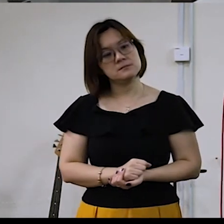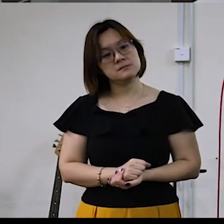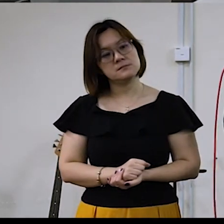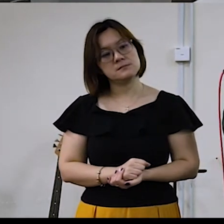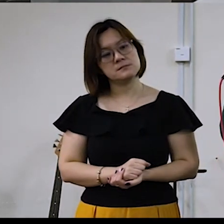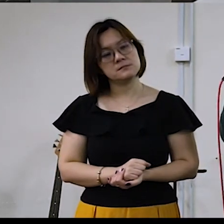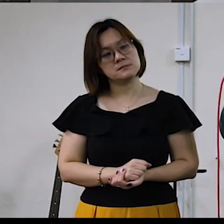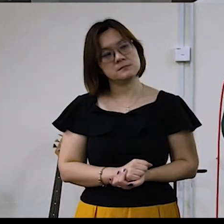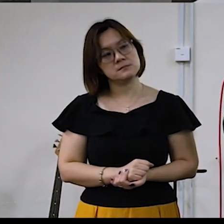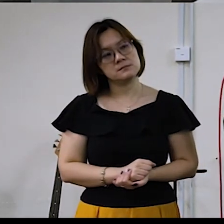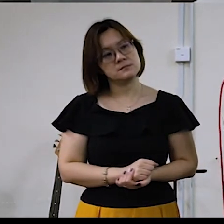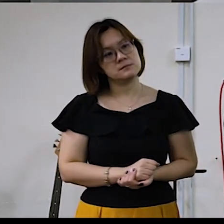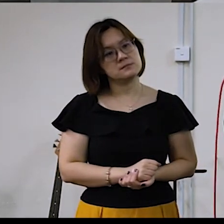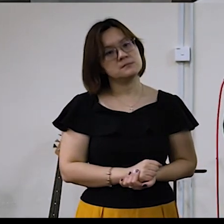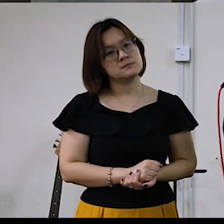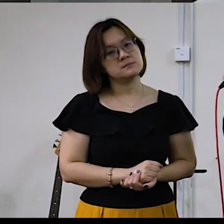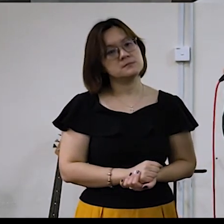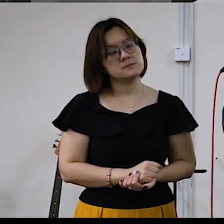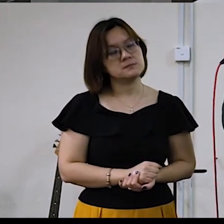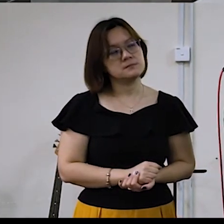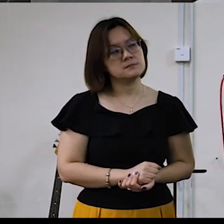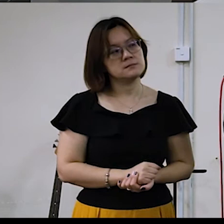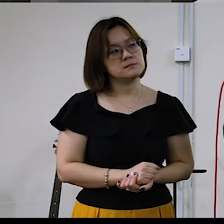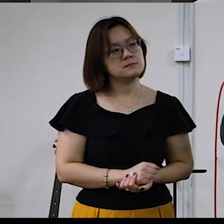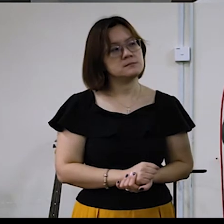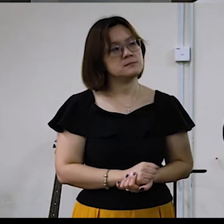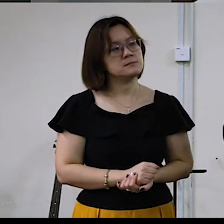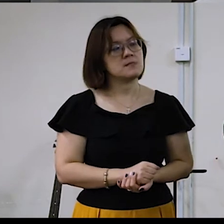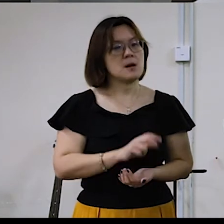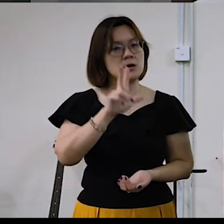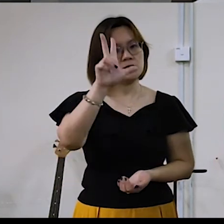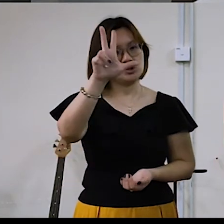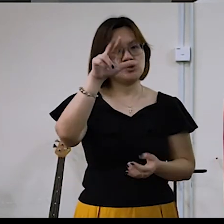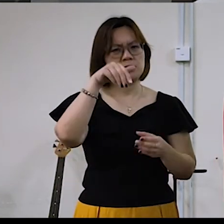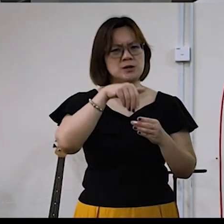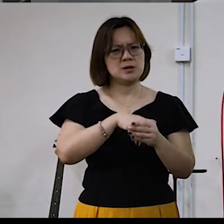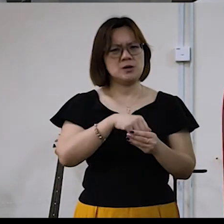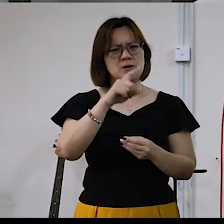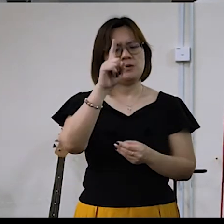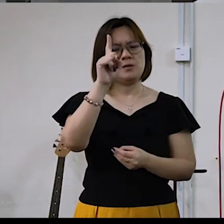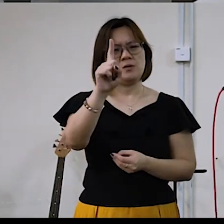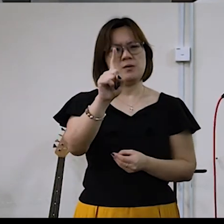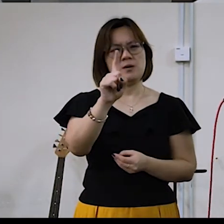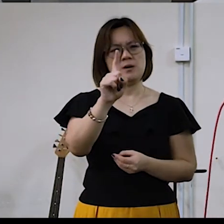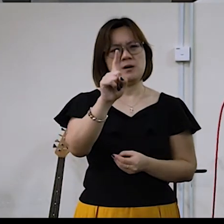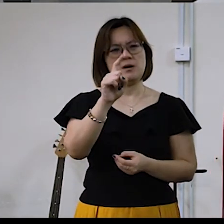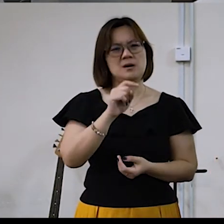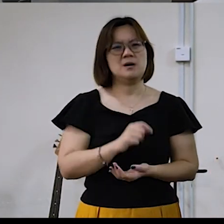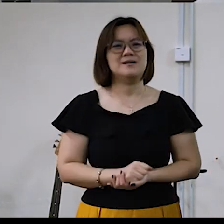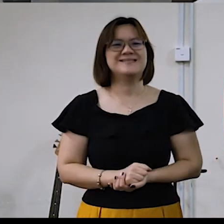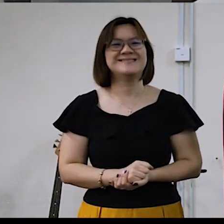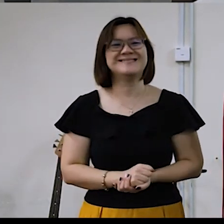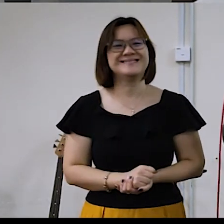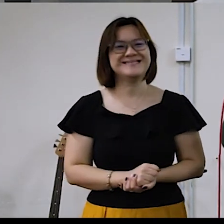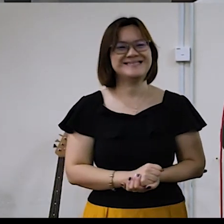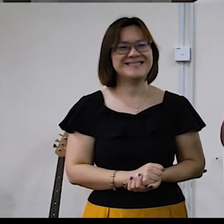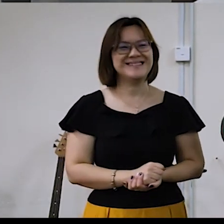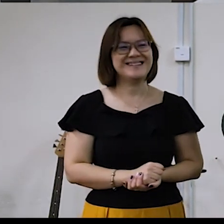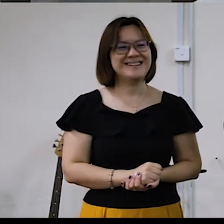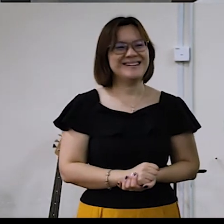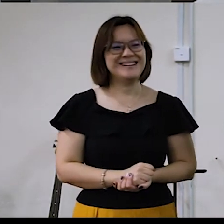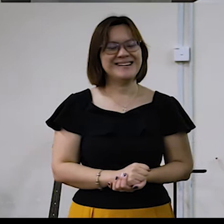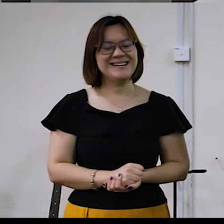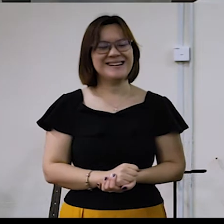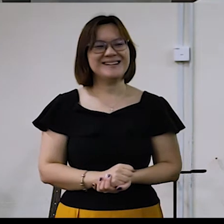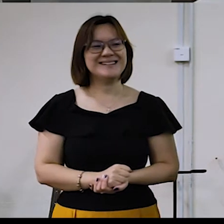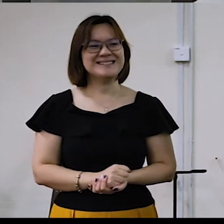you are speaking to the Father and Jesus at the same time, because they are one God. Don't crack your head. Oh, Jesus will be jealous. There's no jealousy in Jesus.